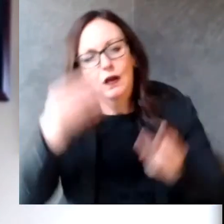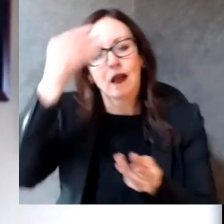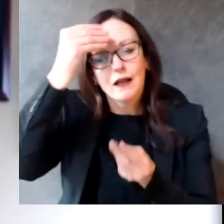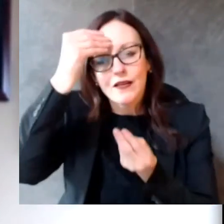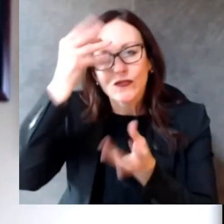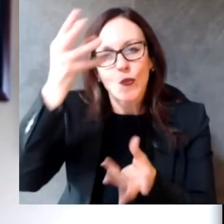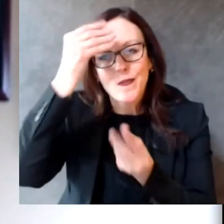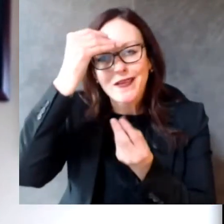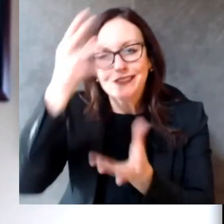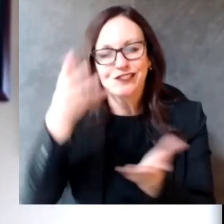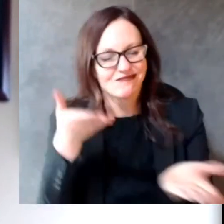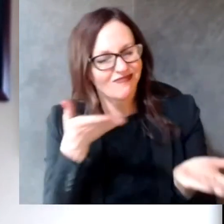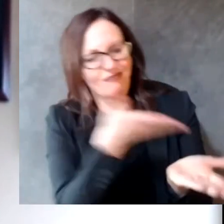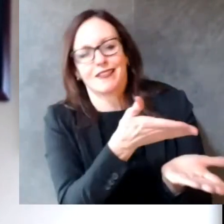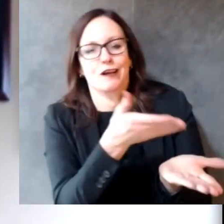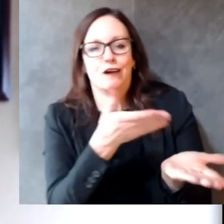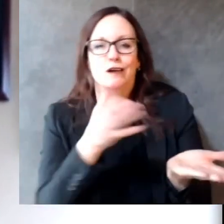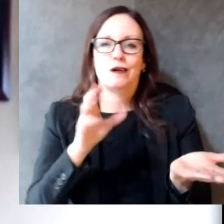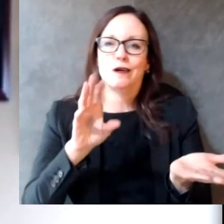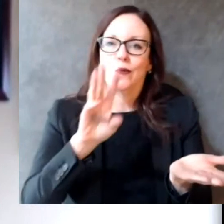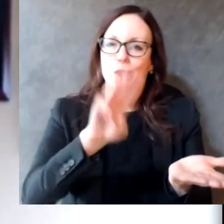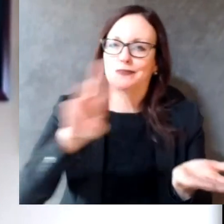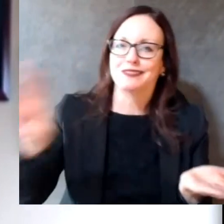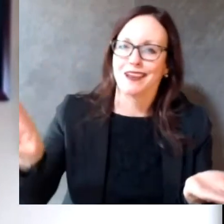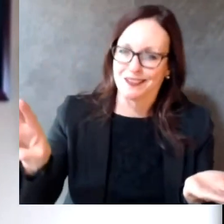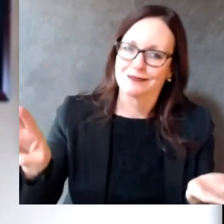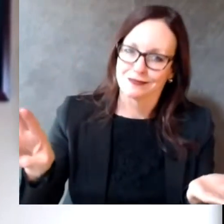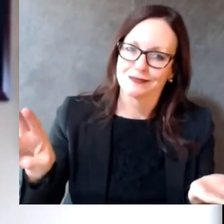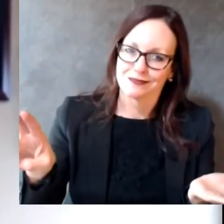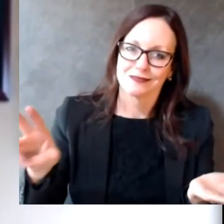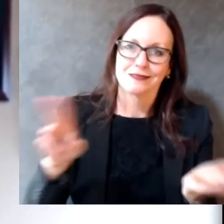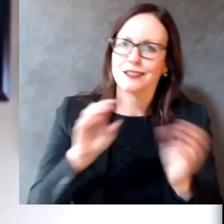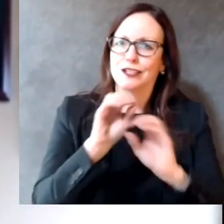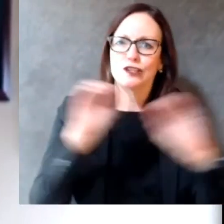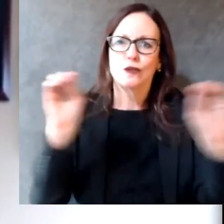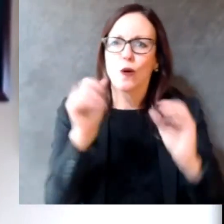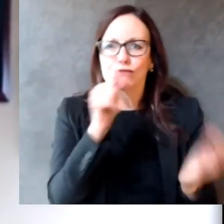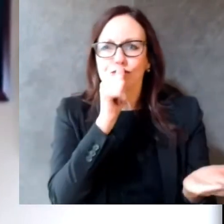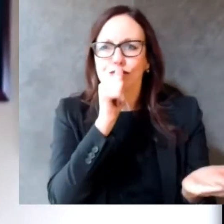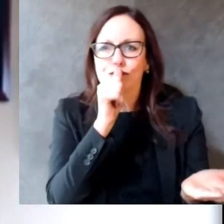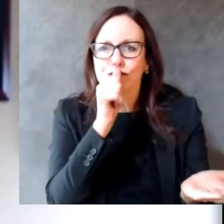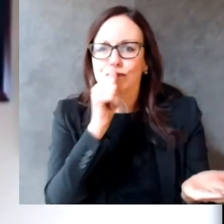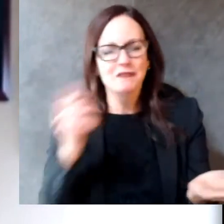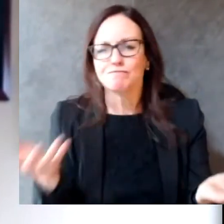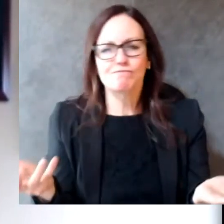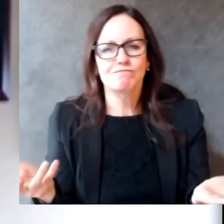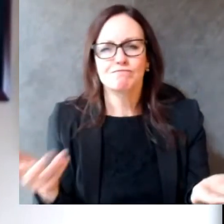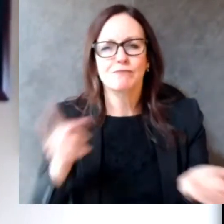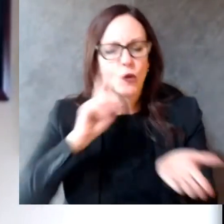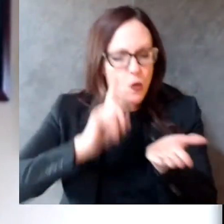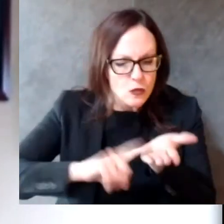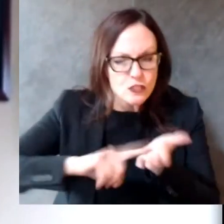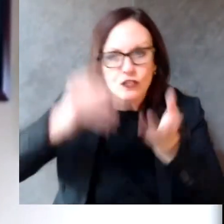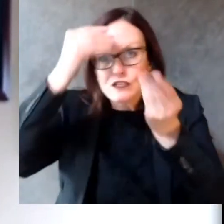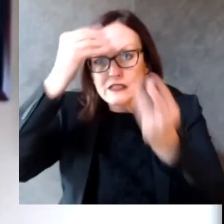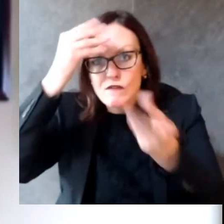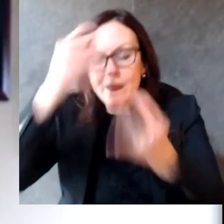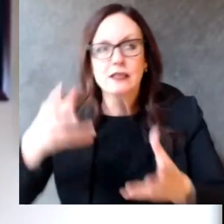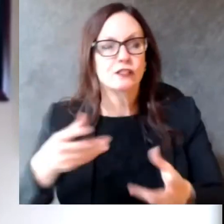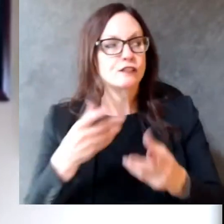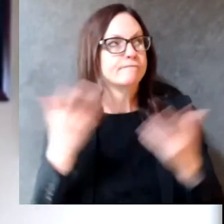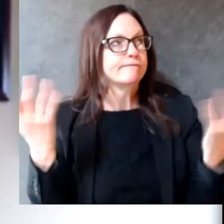is, as clinicians, as medical providers, we don't want to recommend